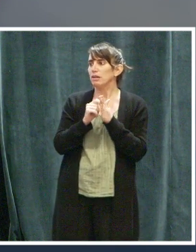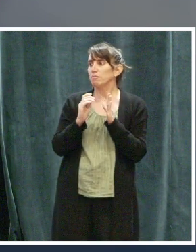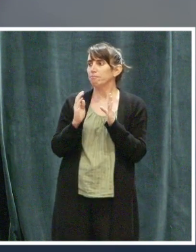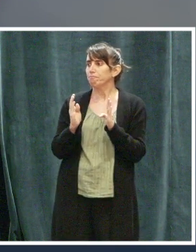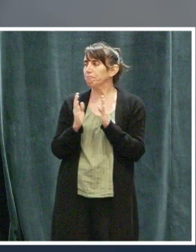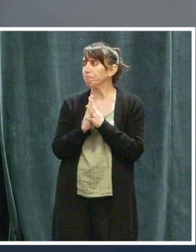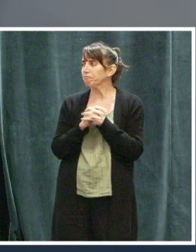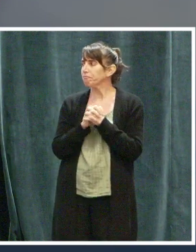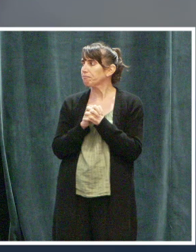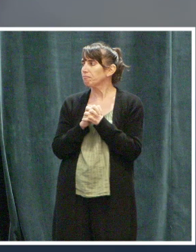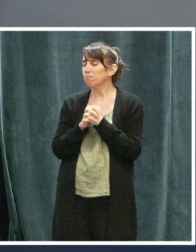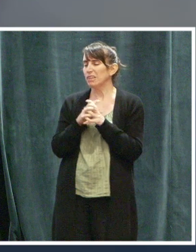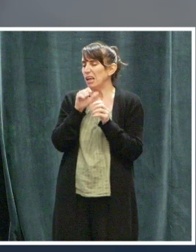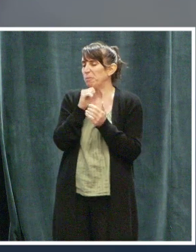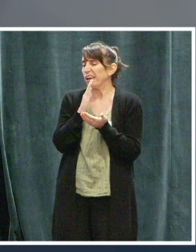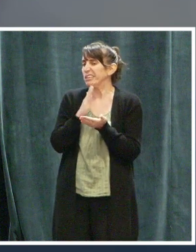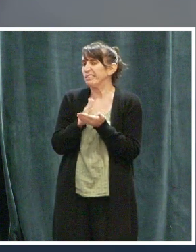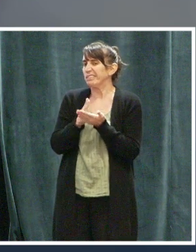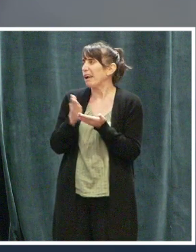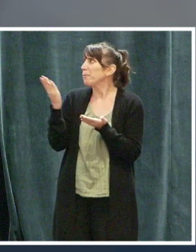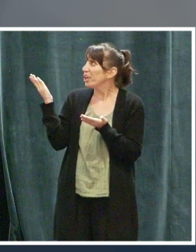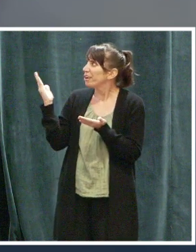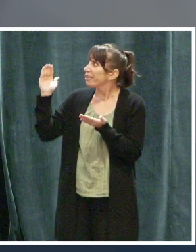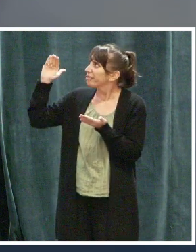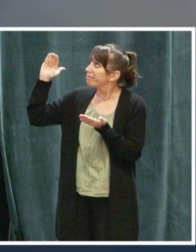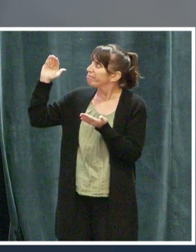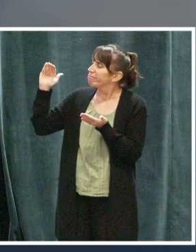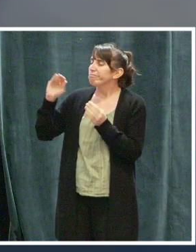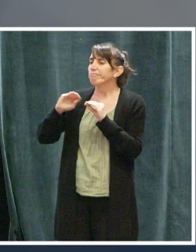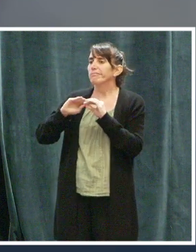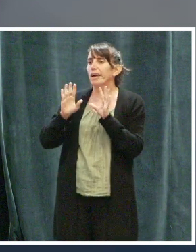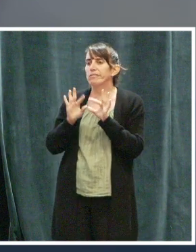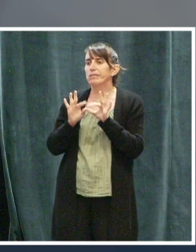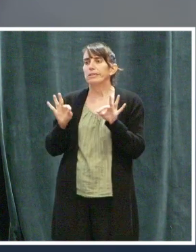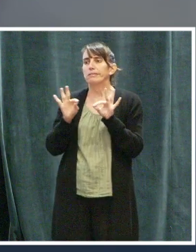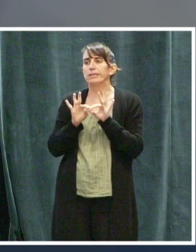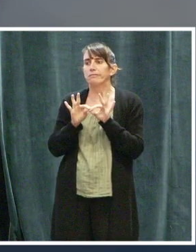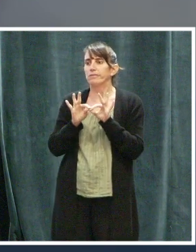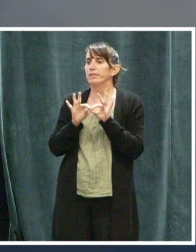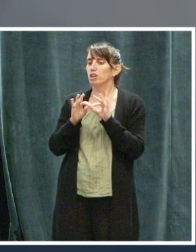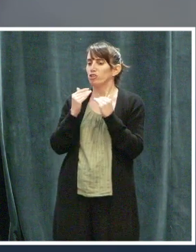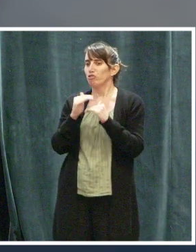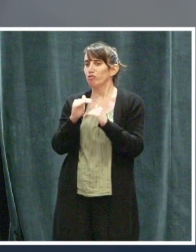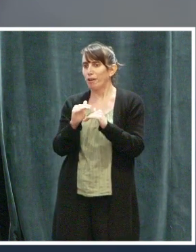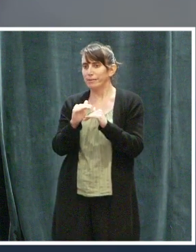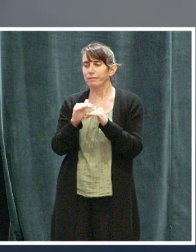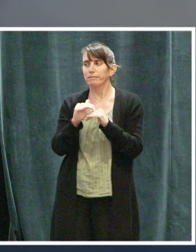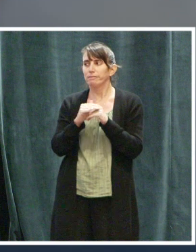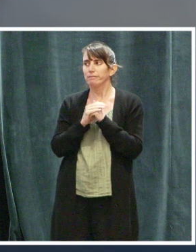I'm not gonna stop here, but we've got obviously some very significant constraints and